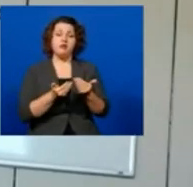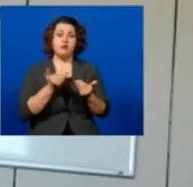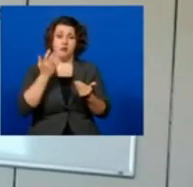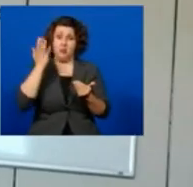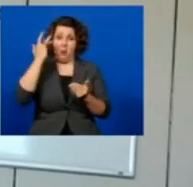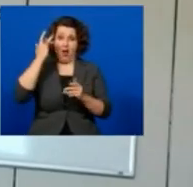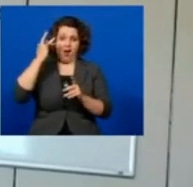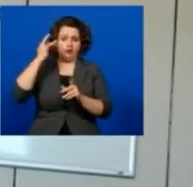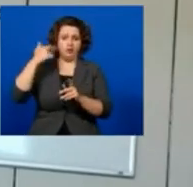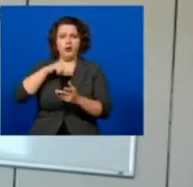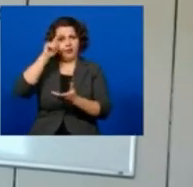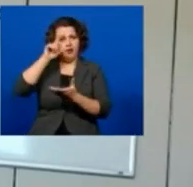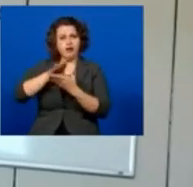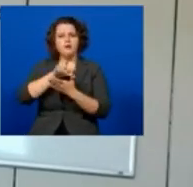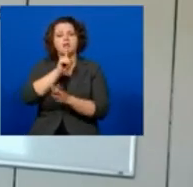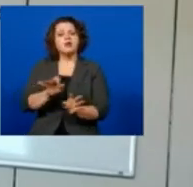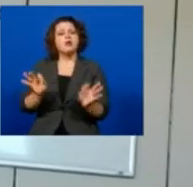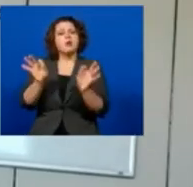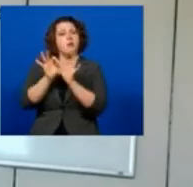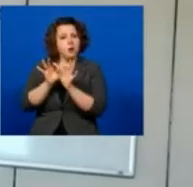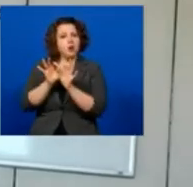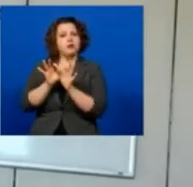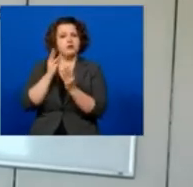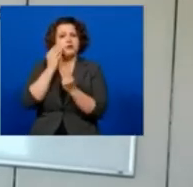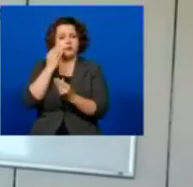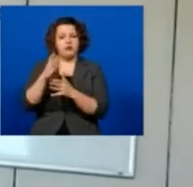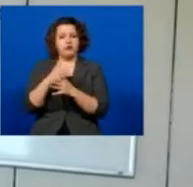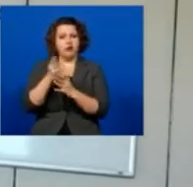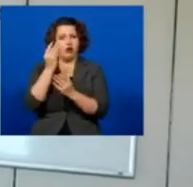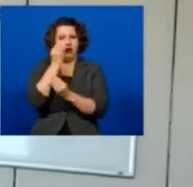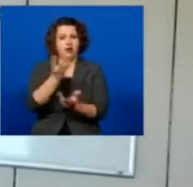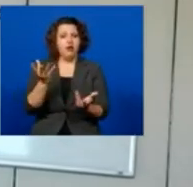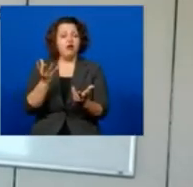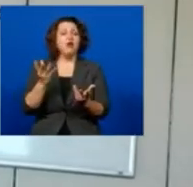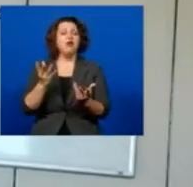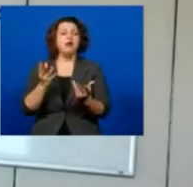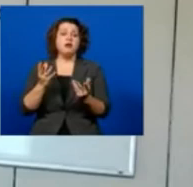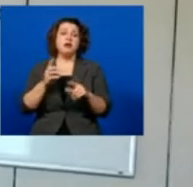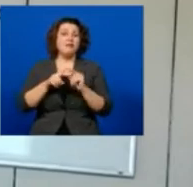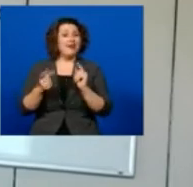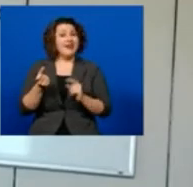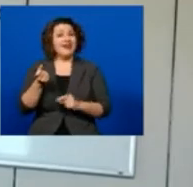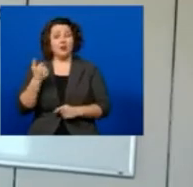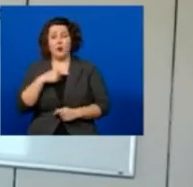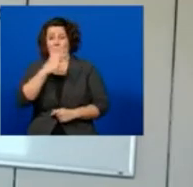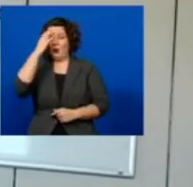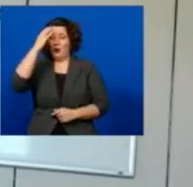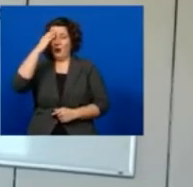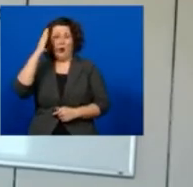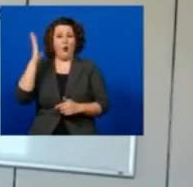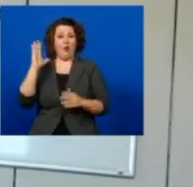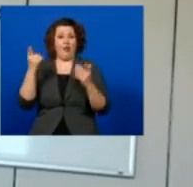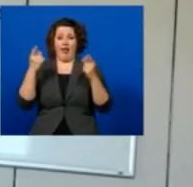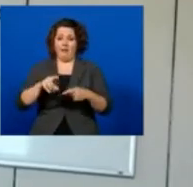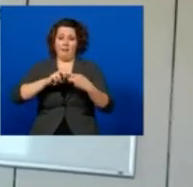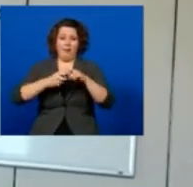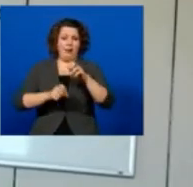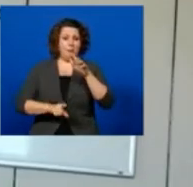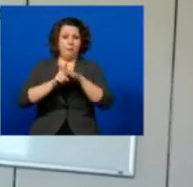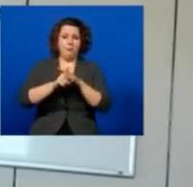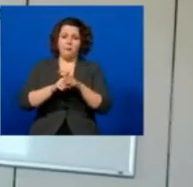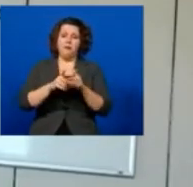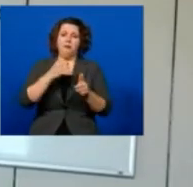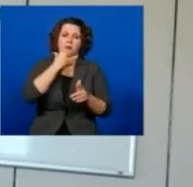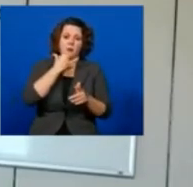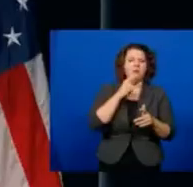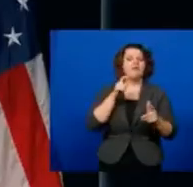so important to share the information we have. But we know that we're going to have to make adjustments. We have before, and we'll continue to do